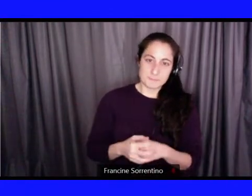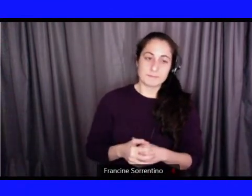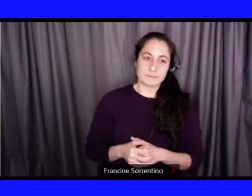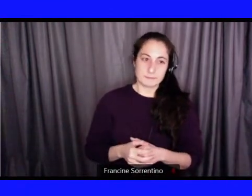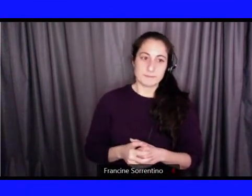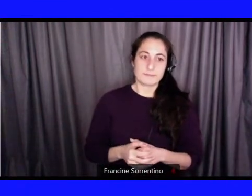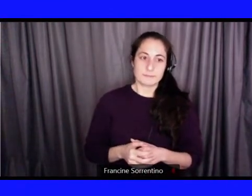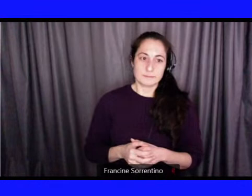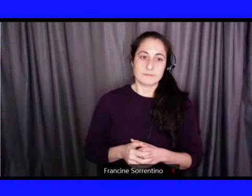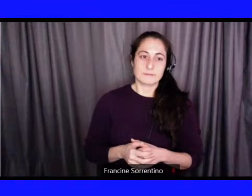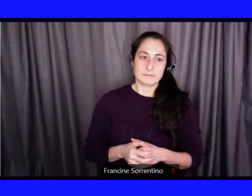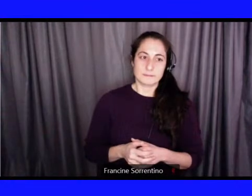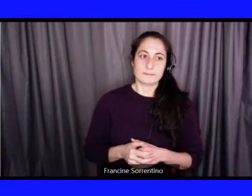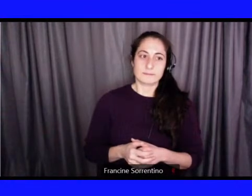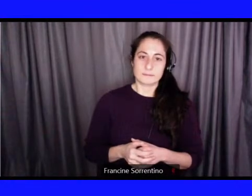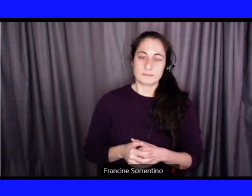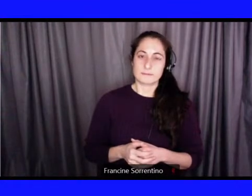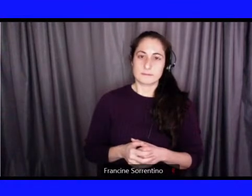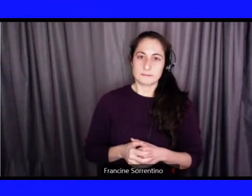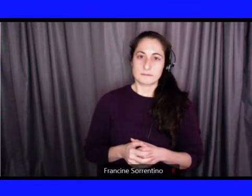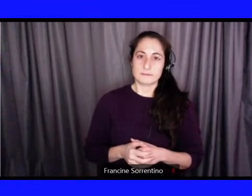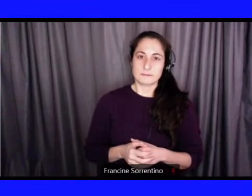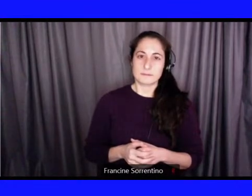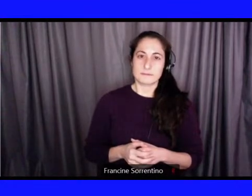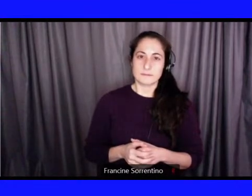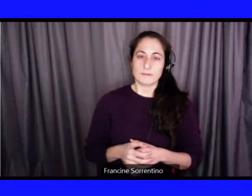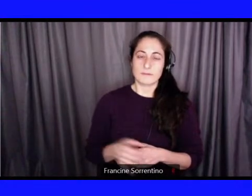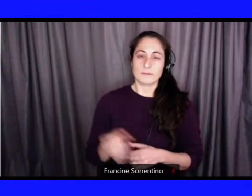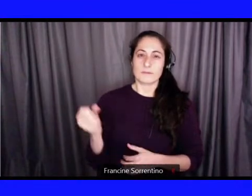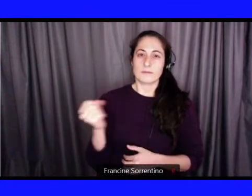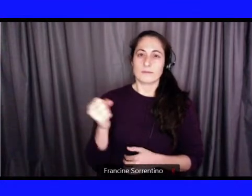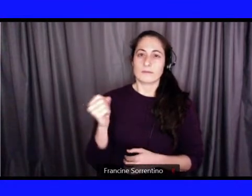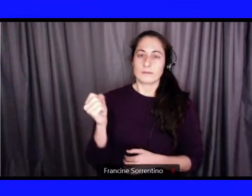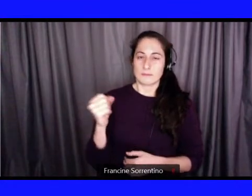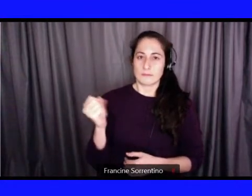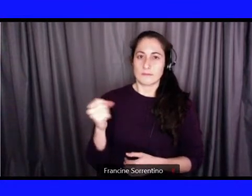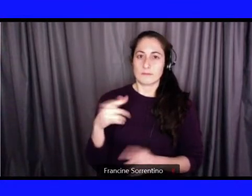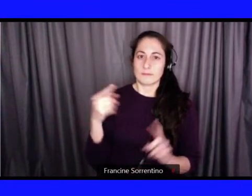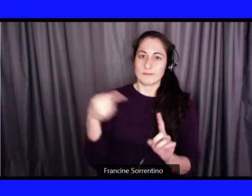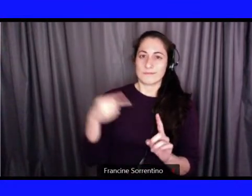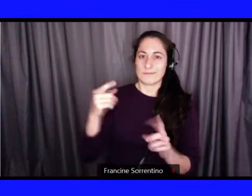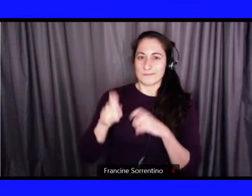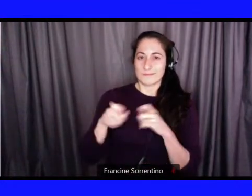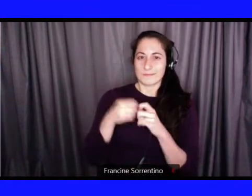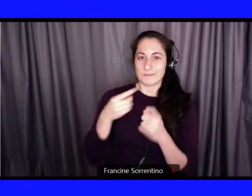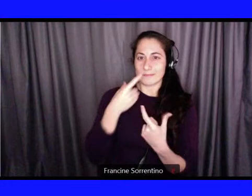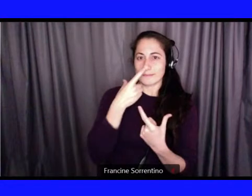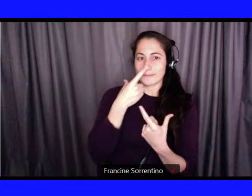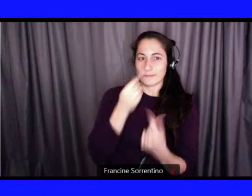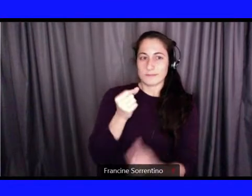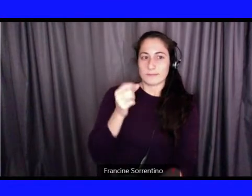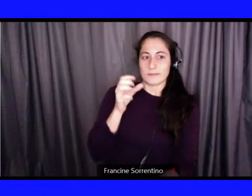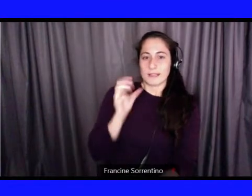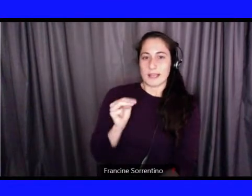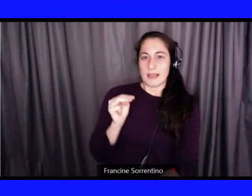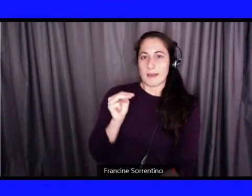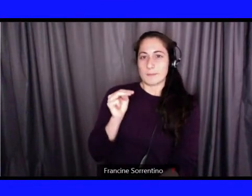and a briefing document that has supplemental information. I think that would be